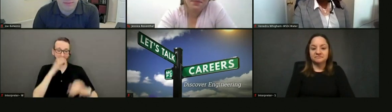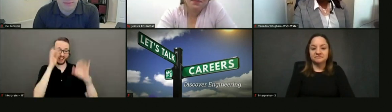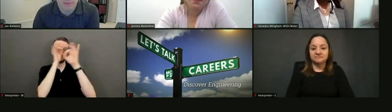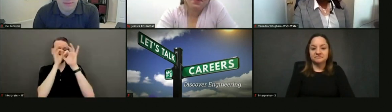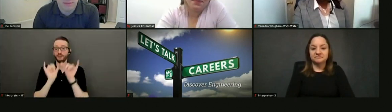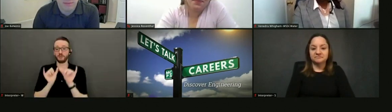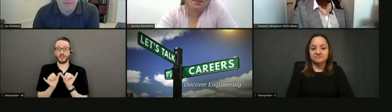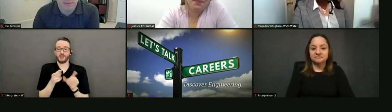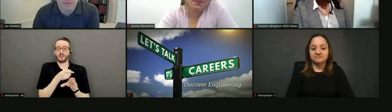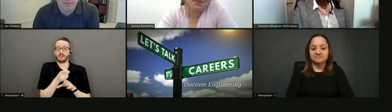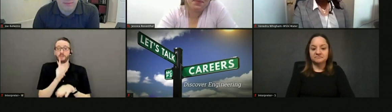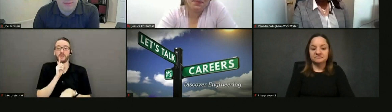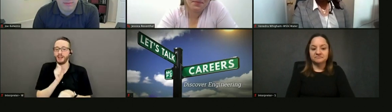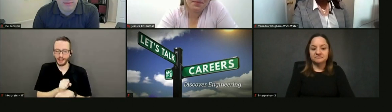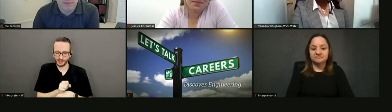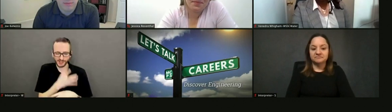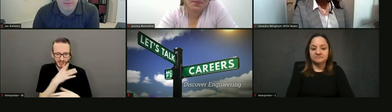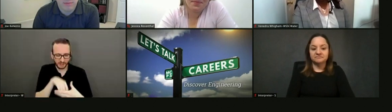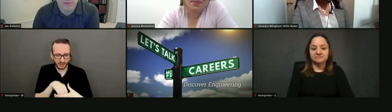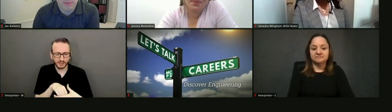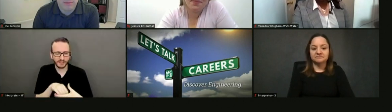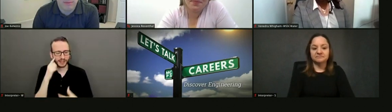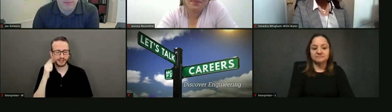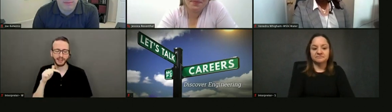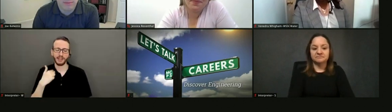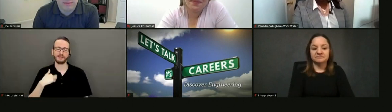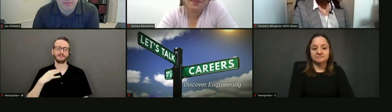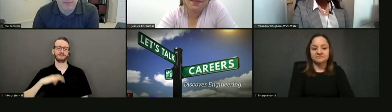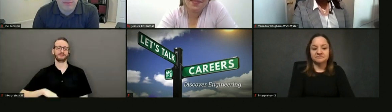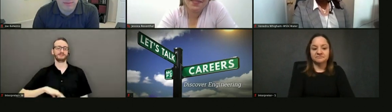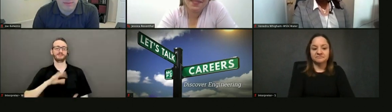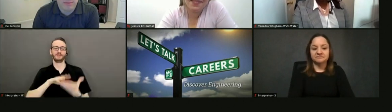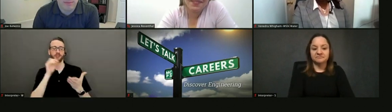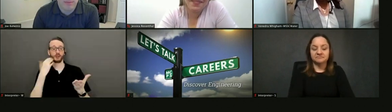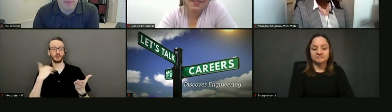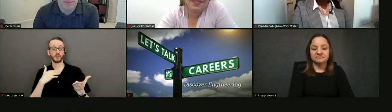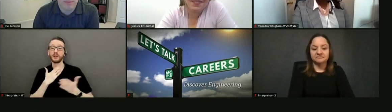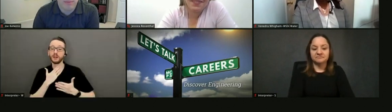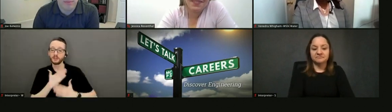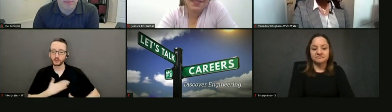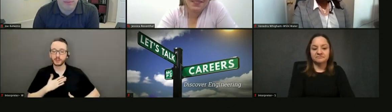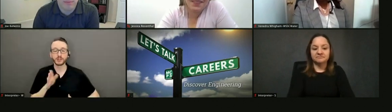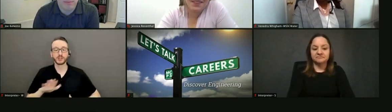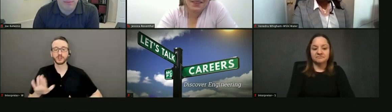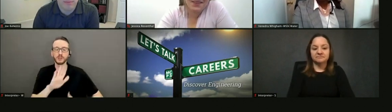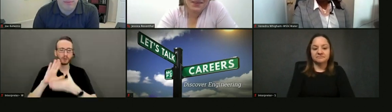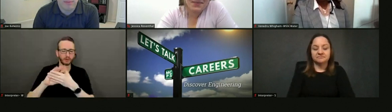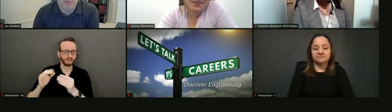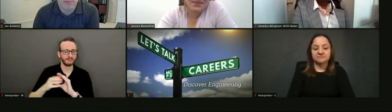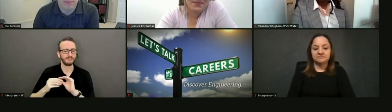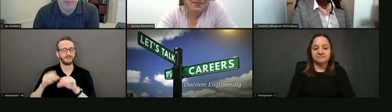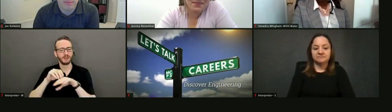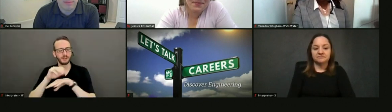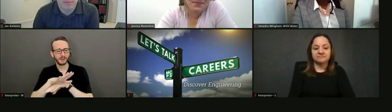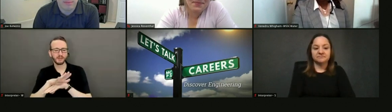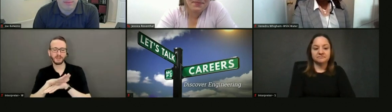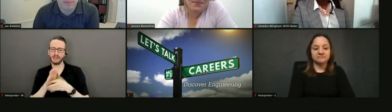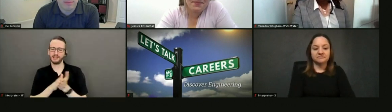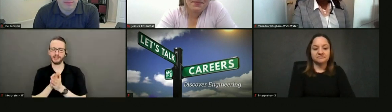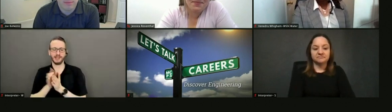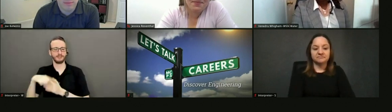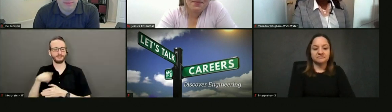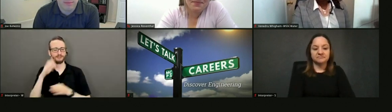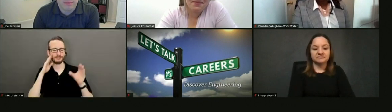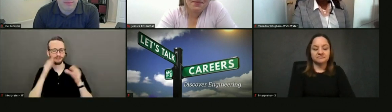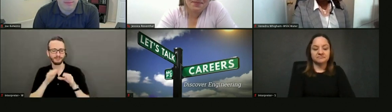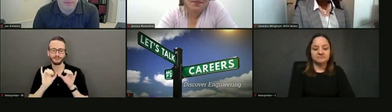of engineering actually was. So I think I've actually gained so much insight, and I've really appreciated hearing your stories and your advice and your dedication to engineering. It definitely